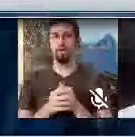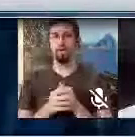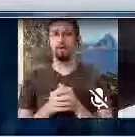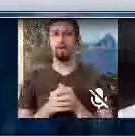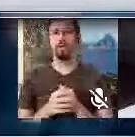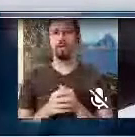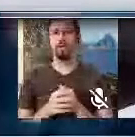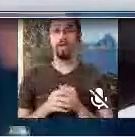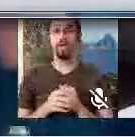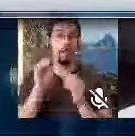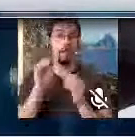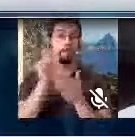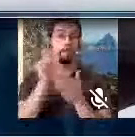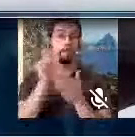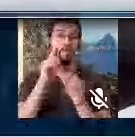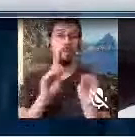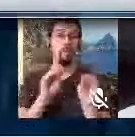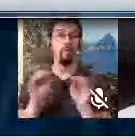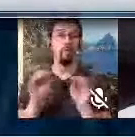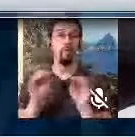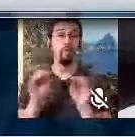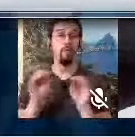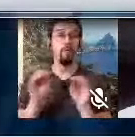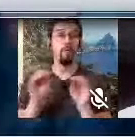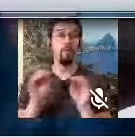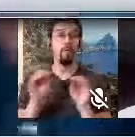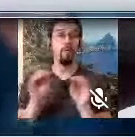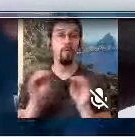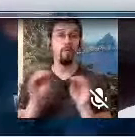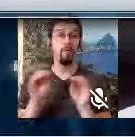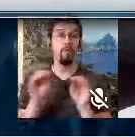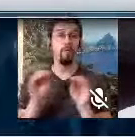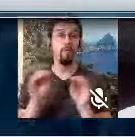Pollux. Oh, I didn't even see that. Or Marek Pollux. I see.